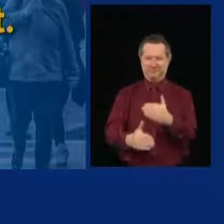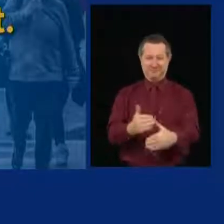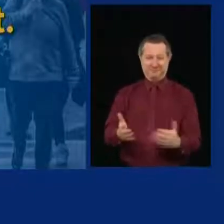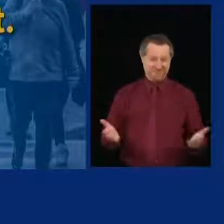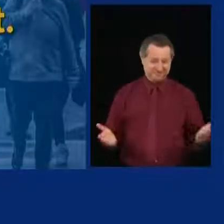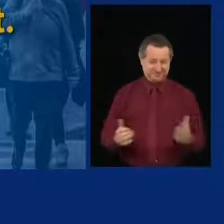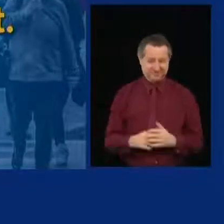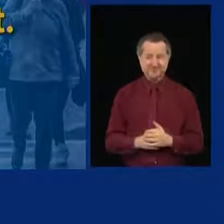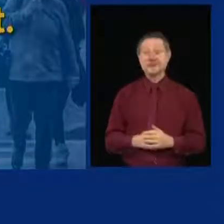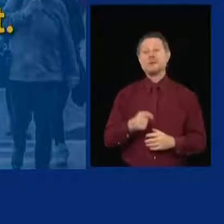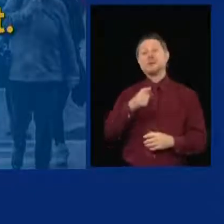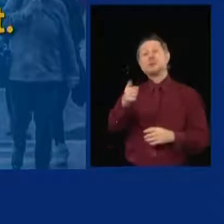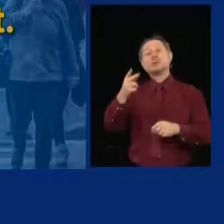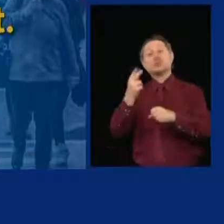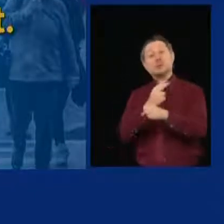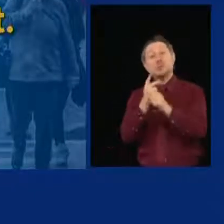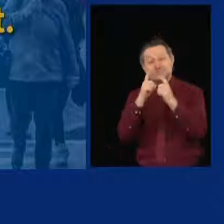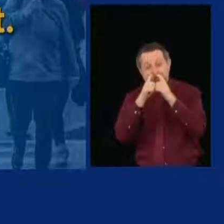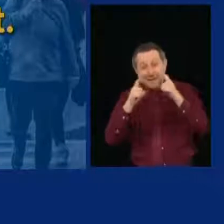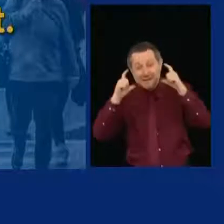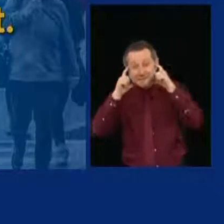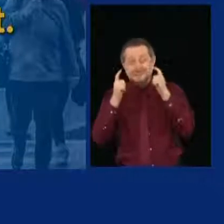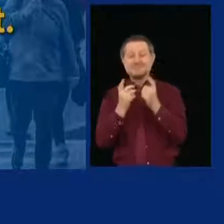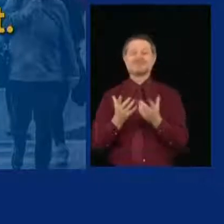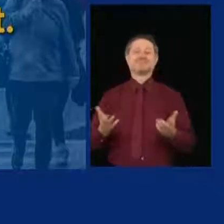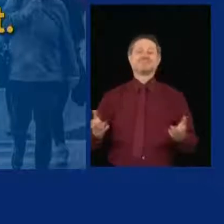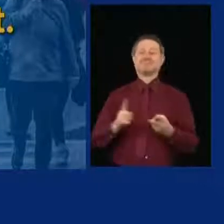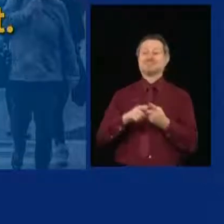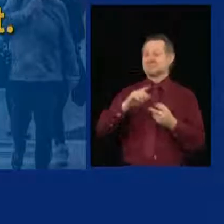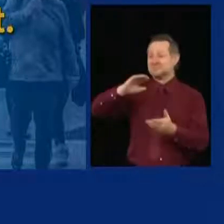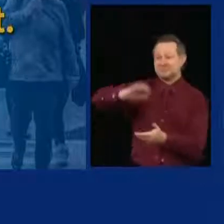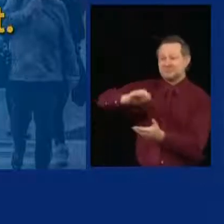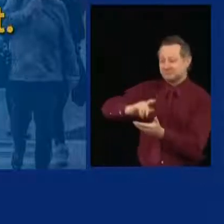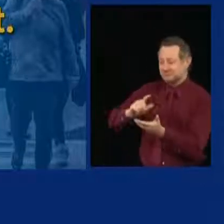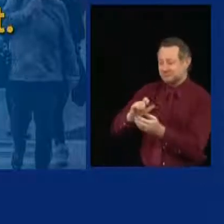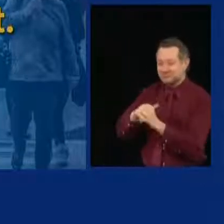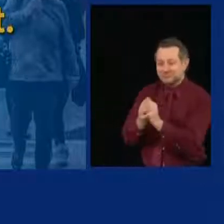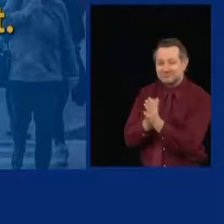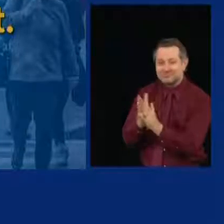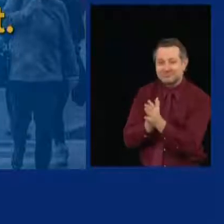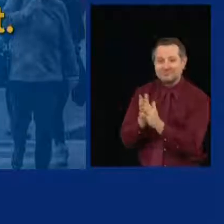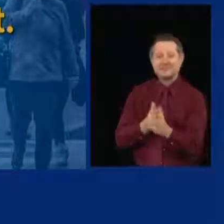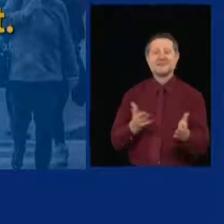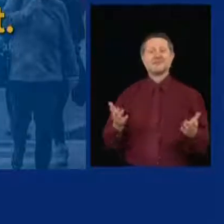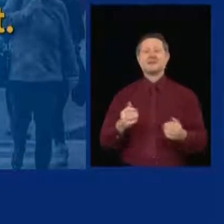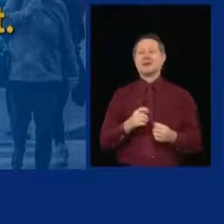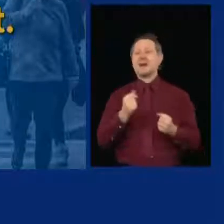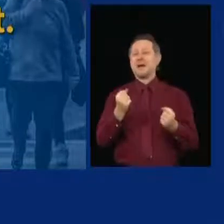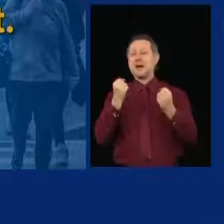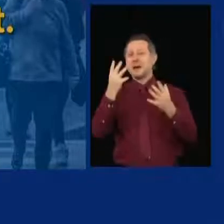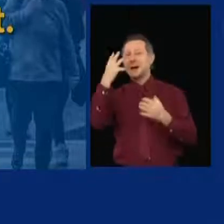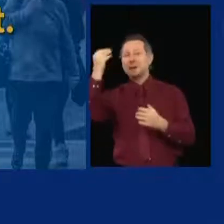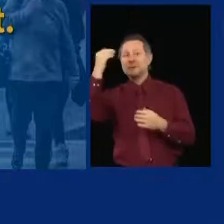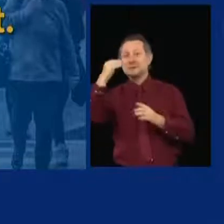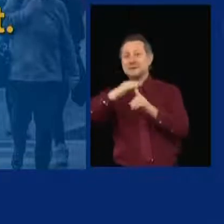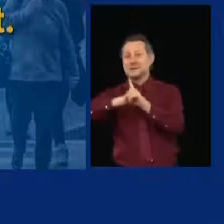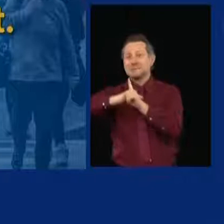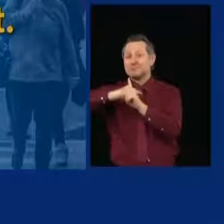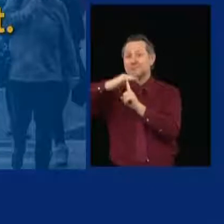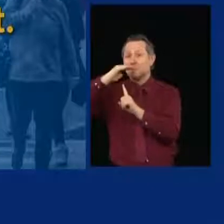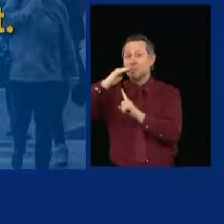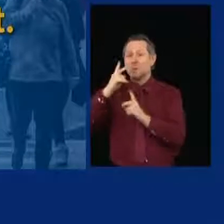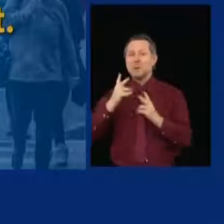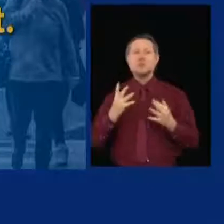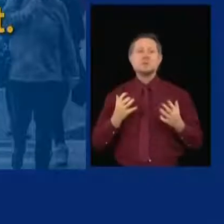they wearing masks? Are they using hand sanitizer? It's getting warmer. There's going to be a natural increase in activity